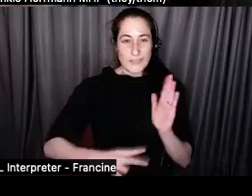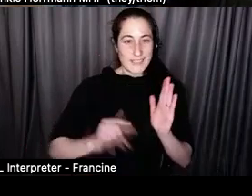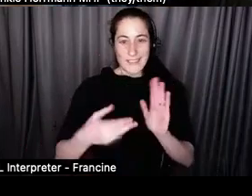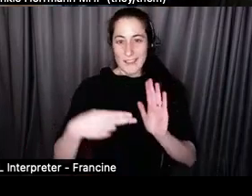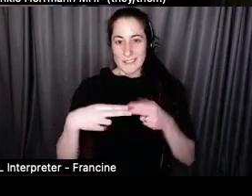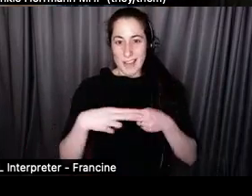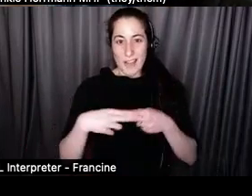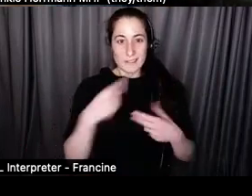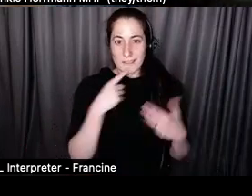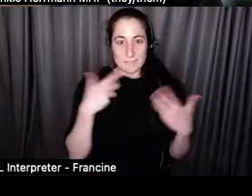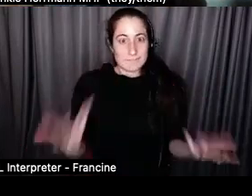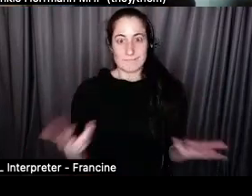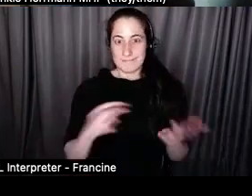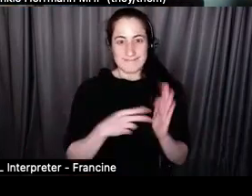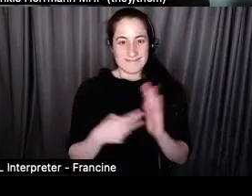saying, what?